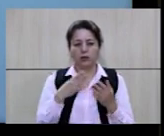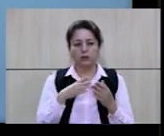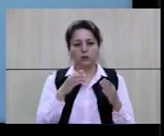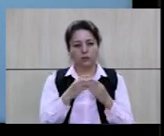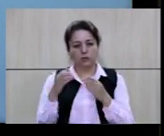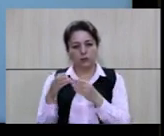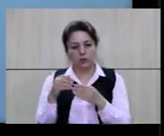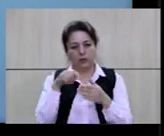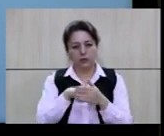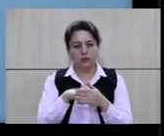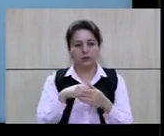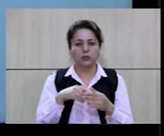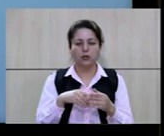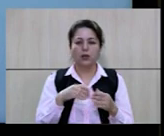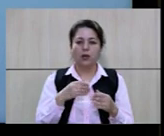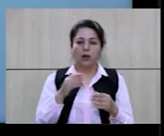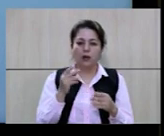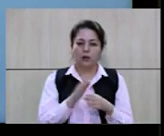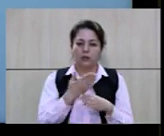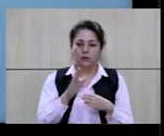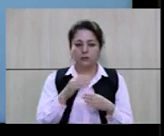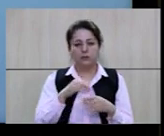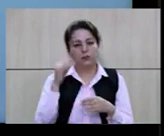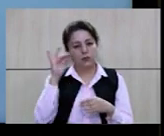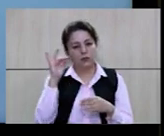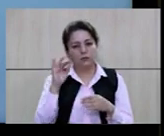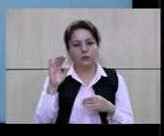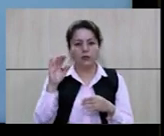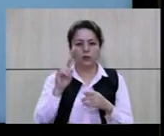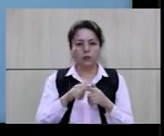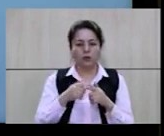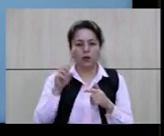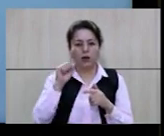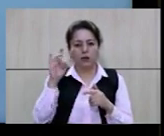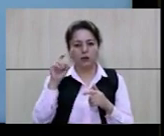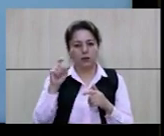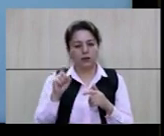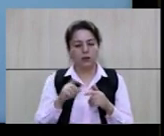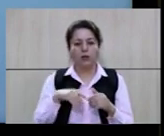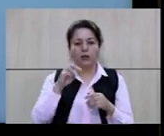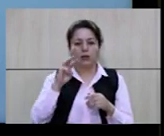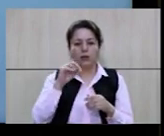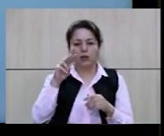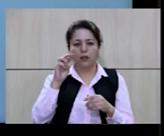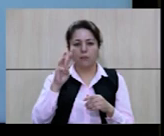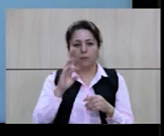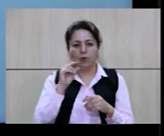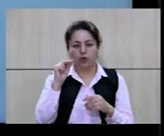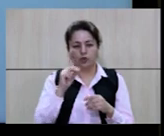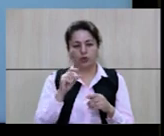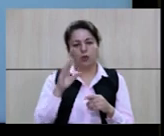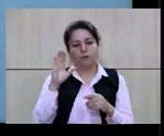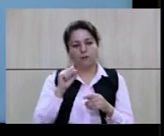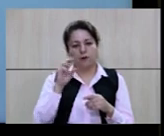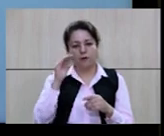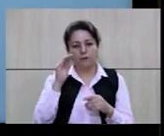ekanligini aniqlaymiz. Tarixiymi yoki arxaik? Demak, tilmoch so'zi va falakiyot